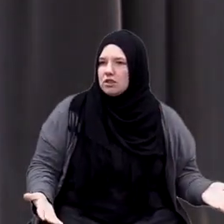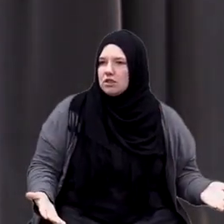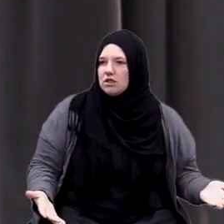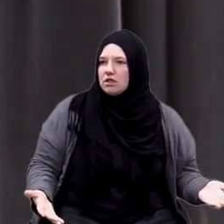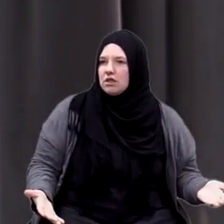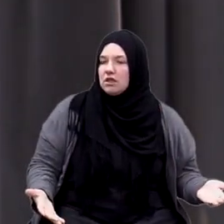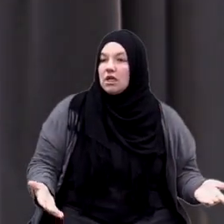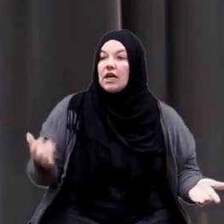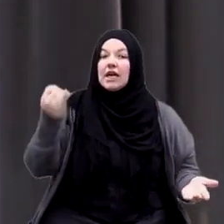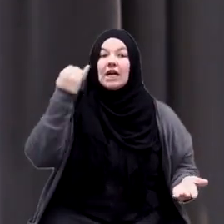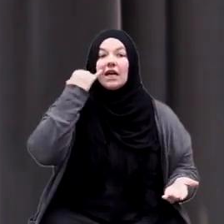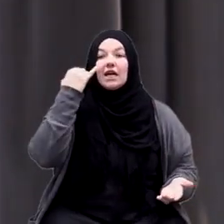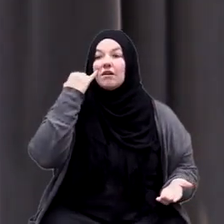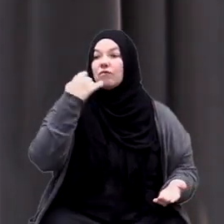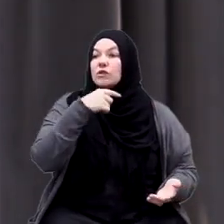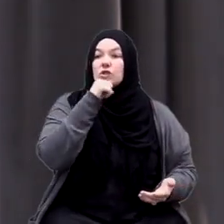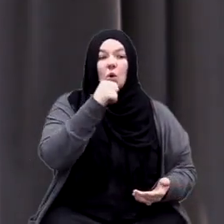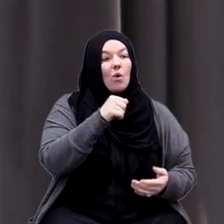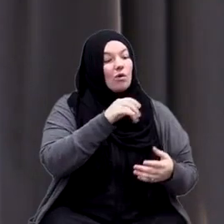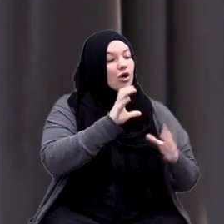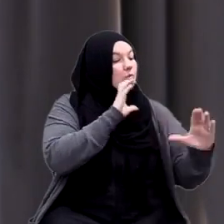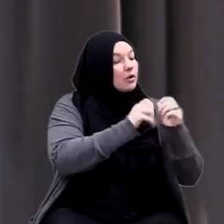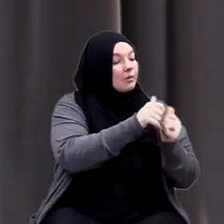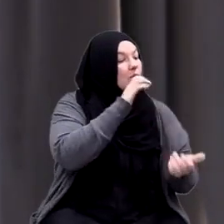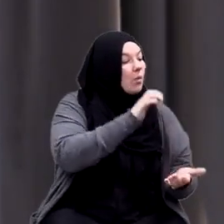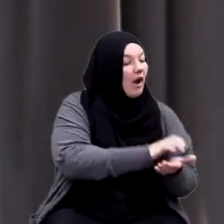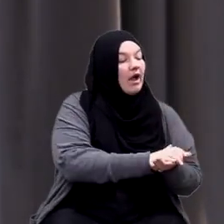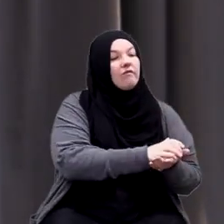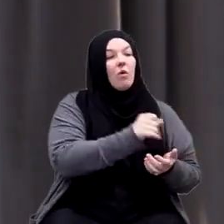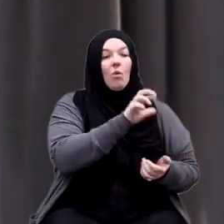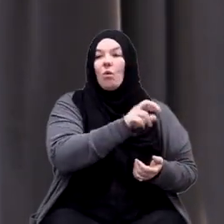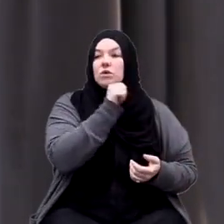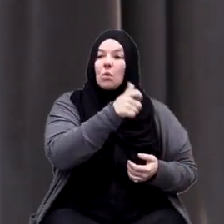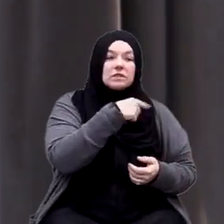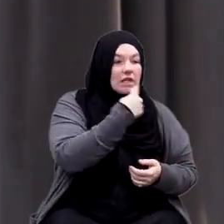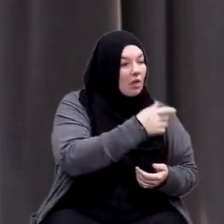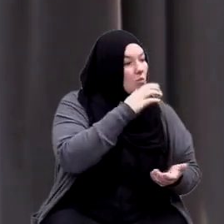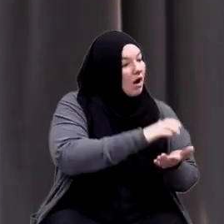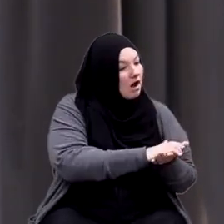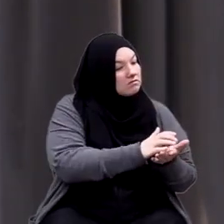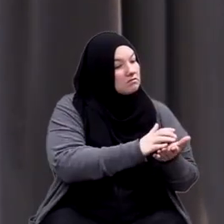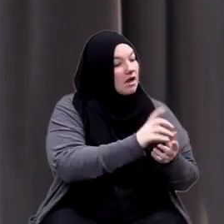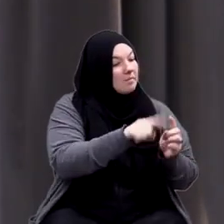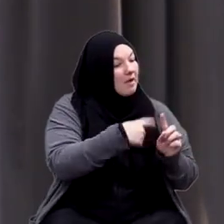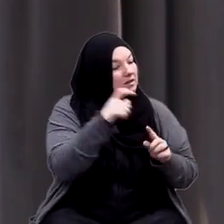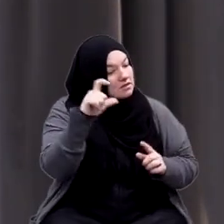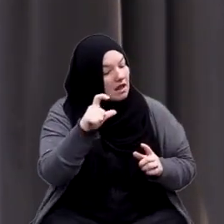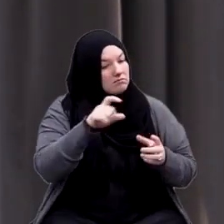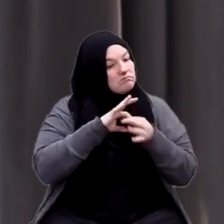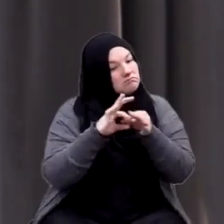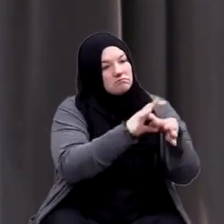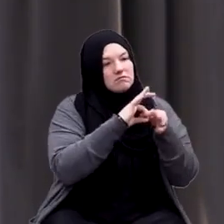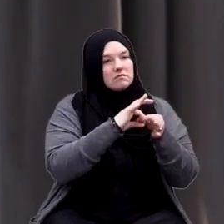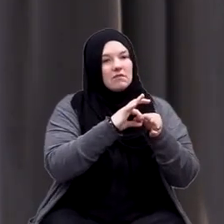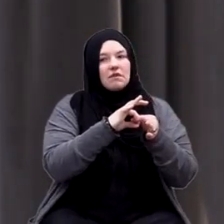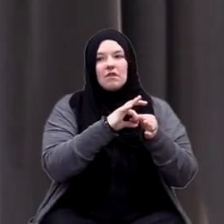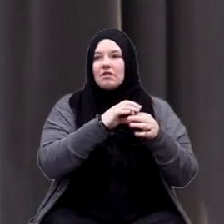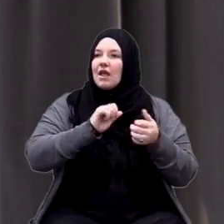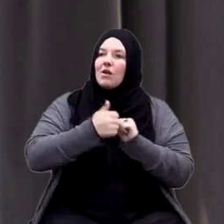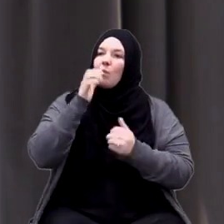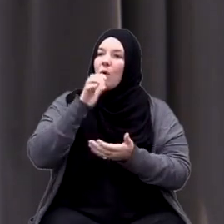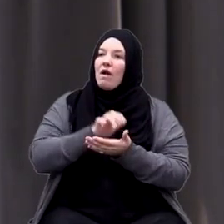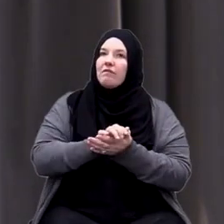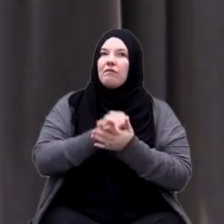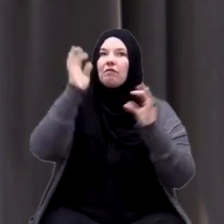leave our wives uninformed and ignorant in many cases about Islam, what will they give to their own